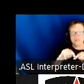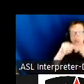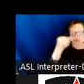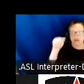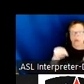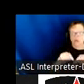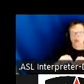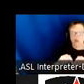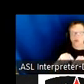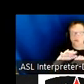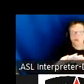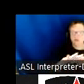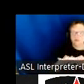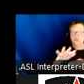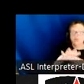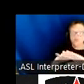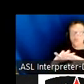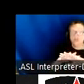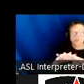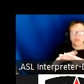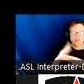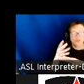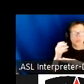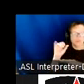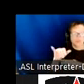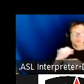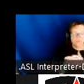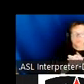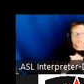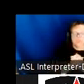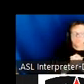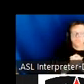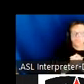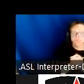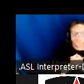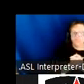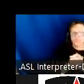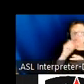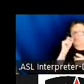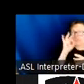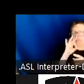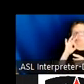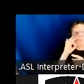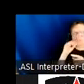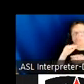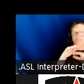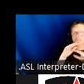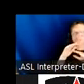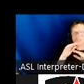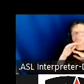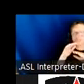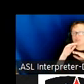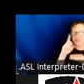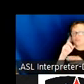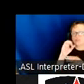force to be delivered to users to feel its presence. If the dotpad is available, we convert